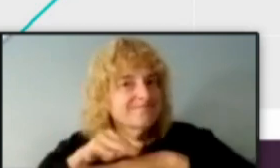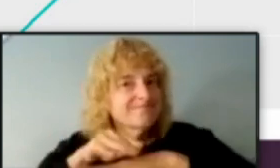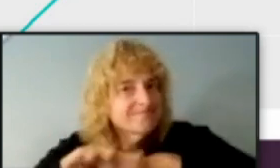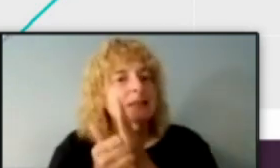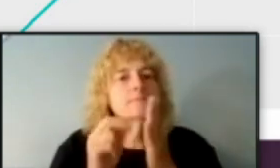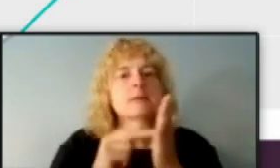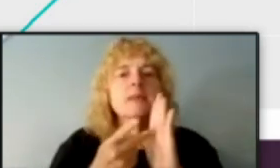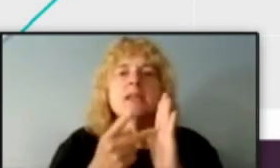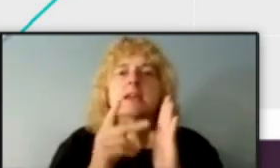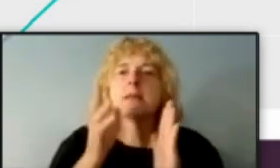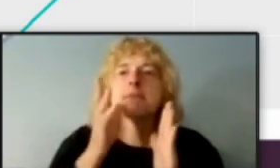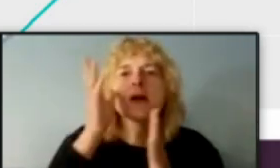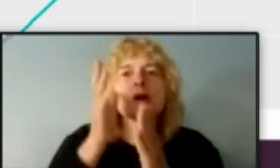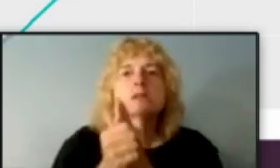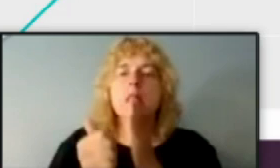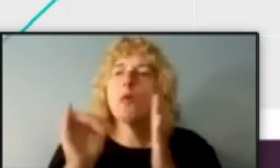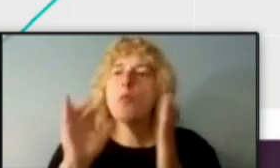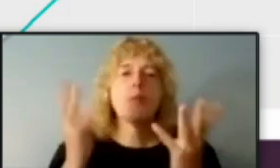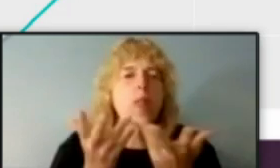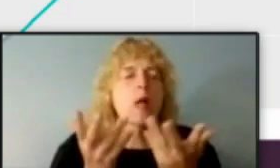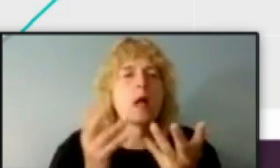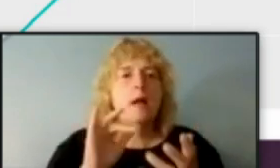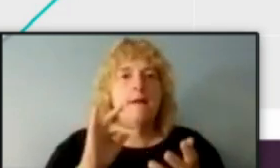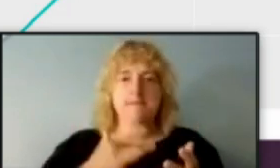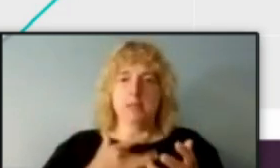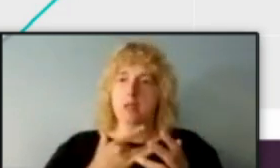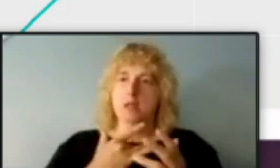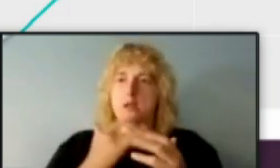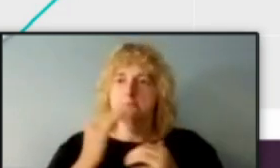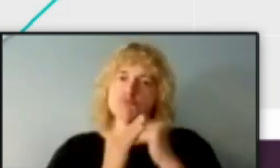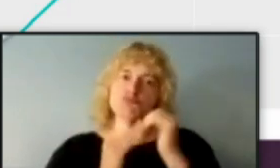child learn, feeling confident that you know how to work with your